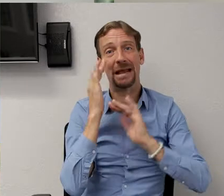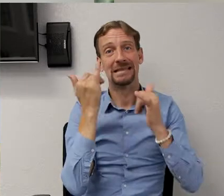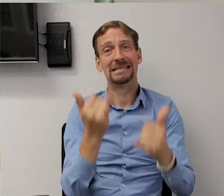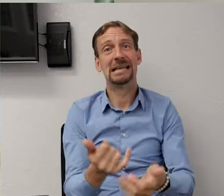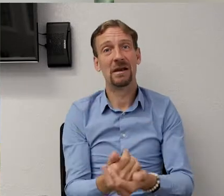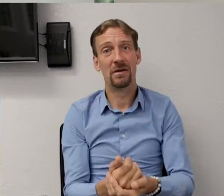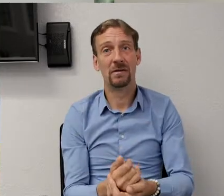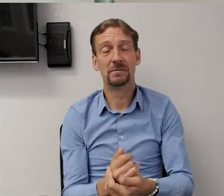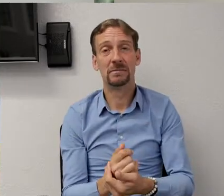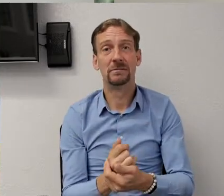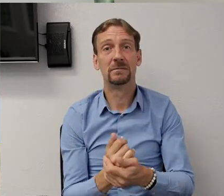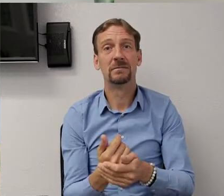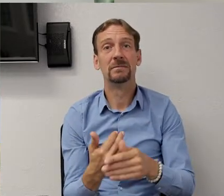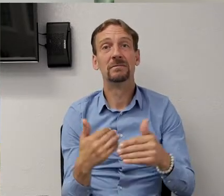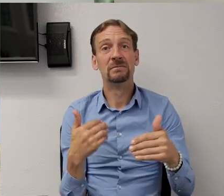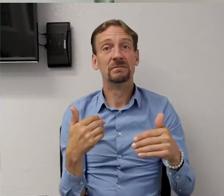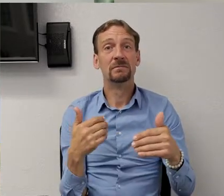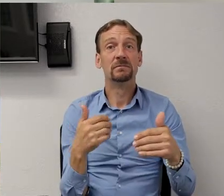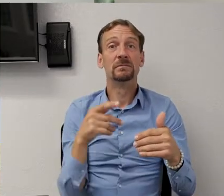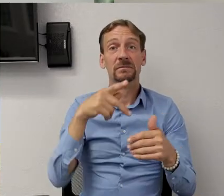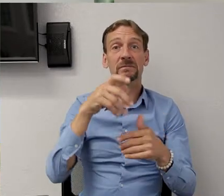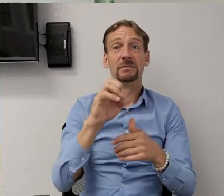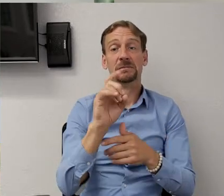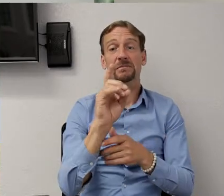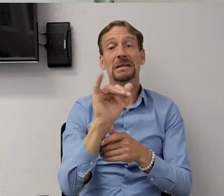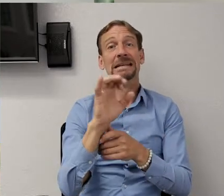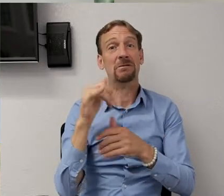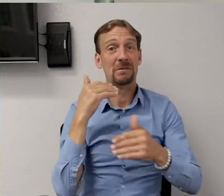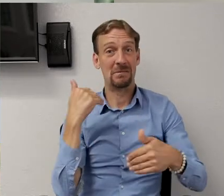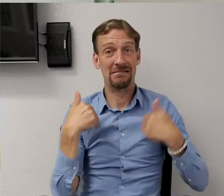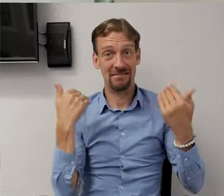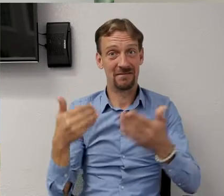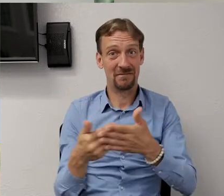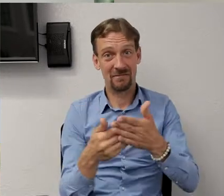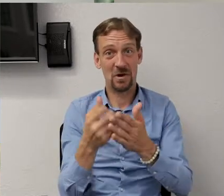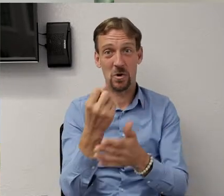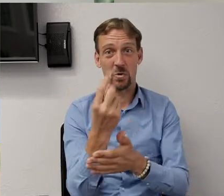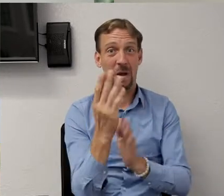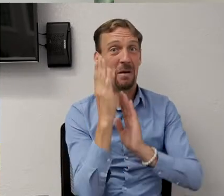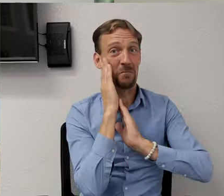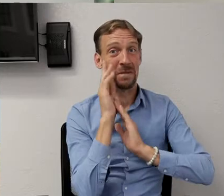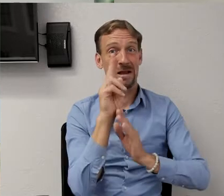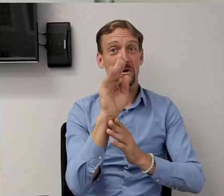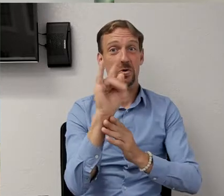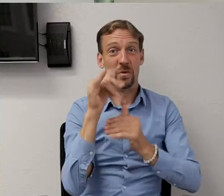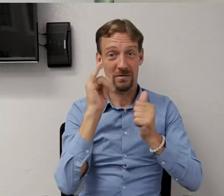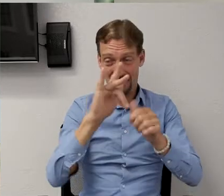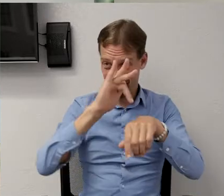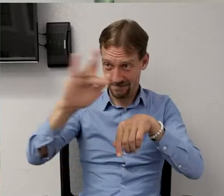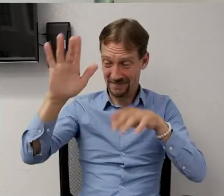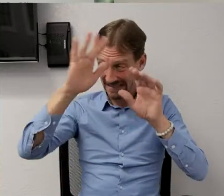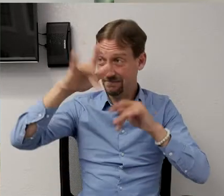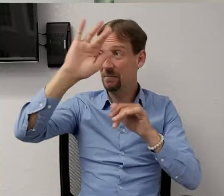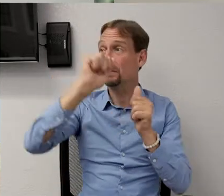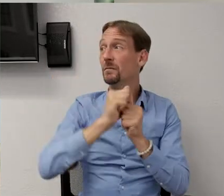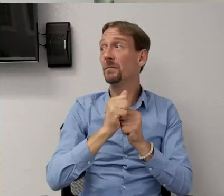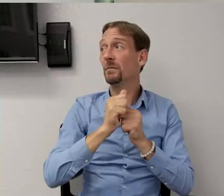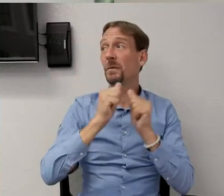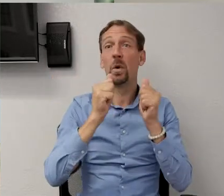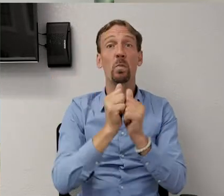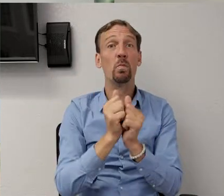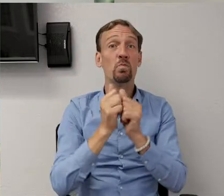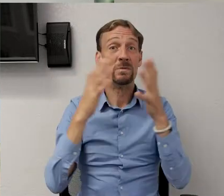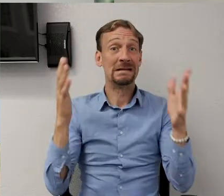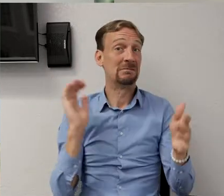The pediatric unit is completely empty, that 12-bed unit. And without a